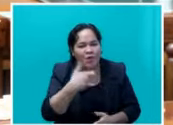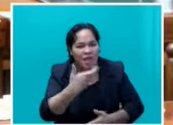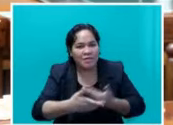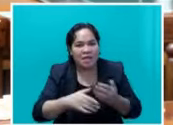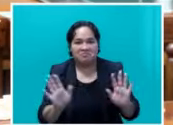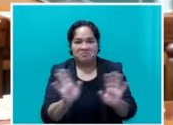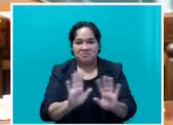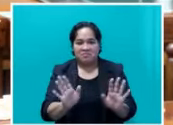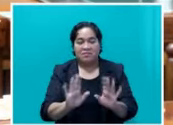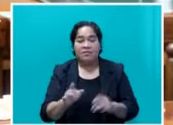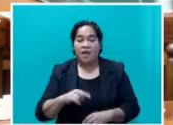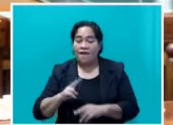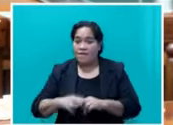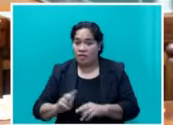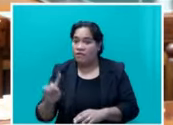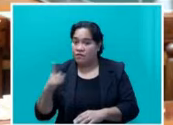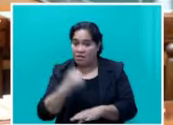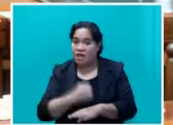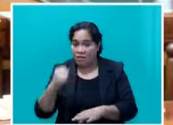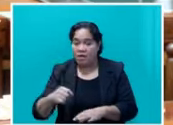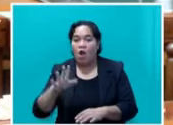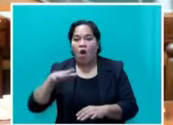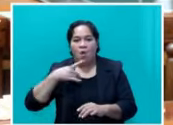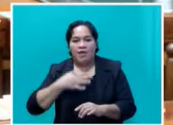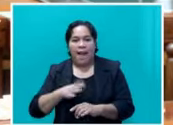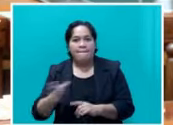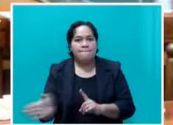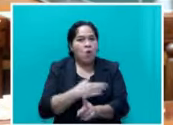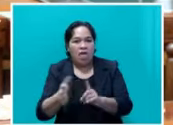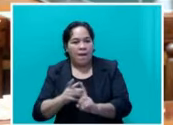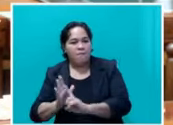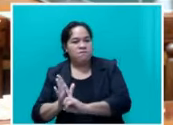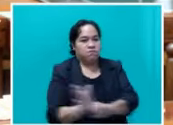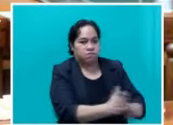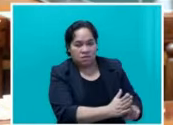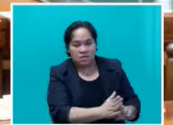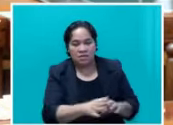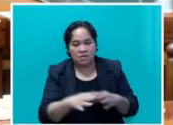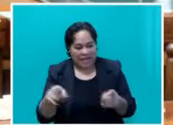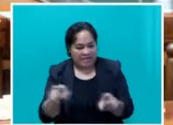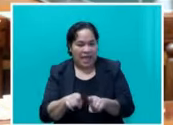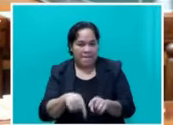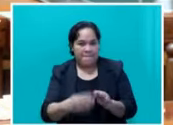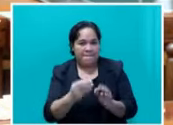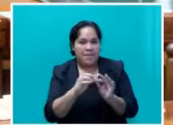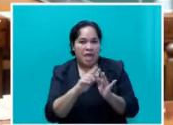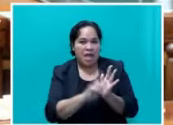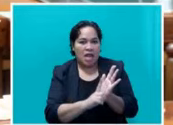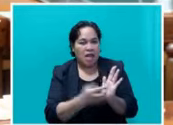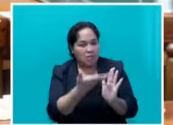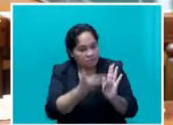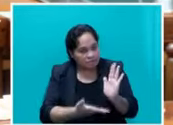First Government usually do their bulldozing tactics, and this is what they've done with this particular bill. And in this